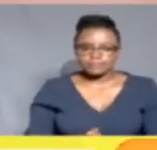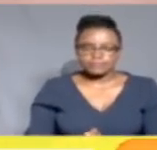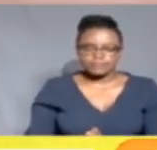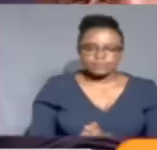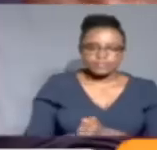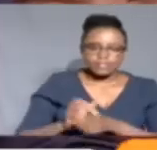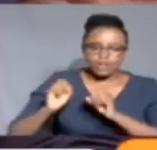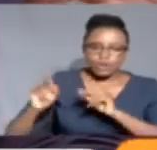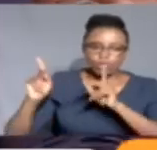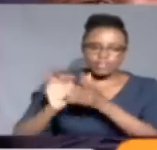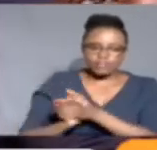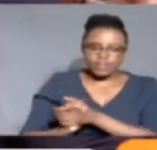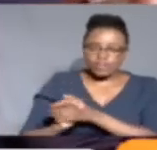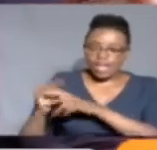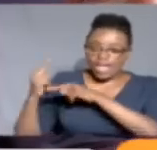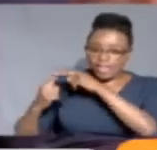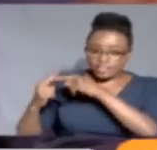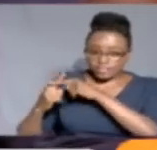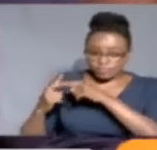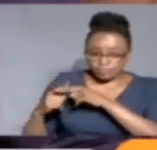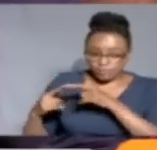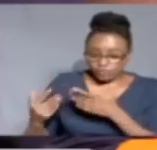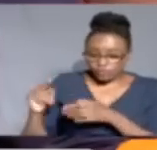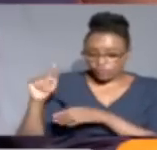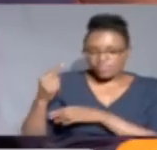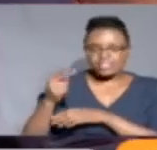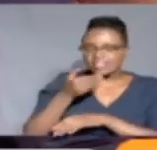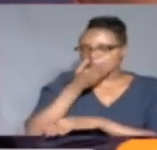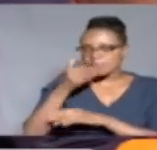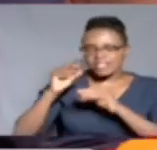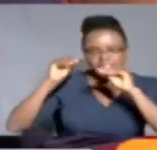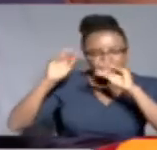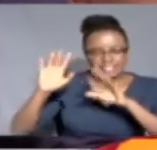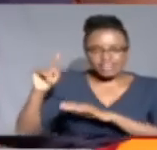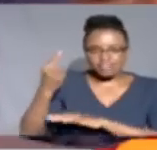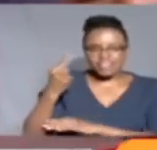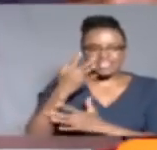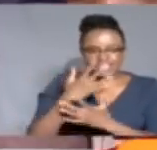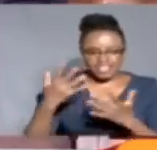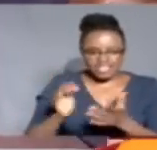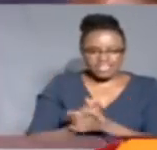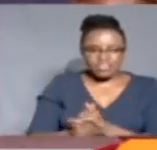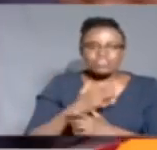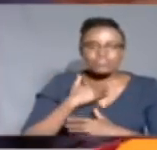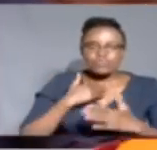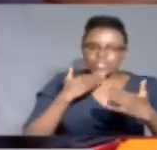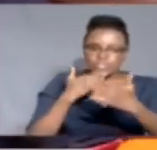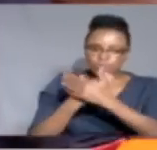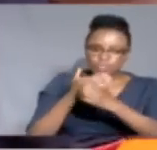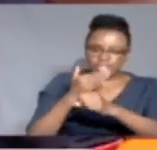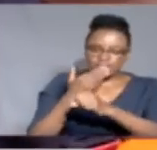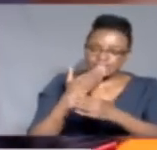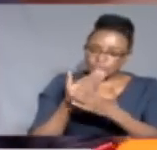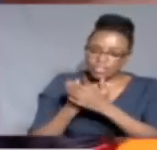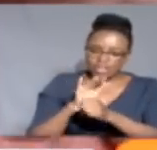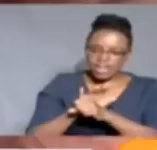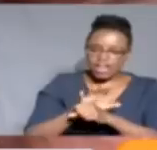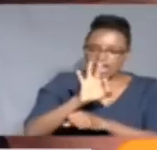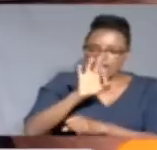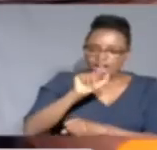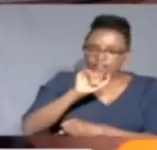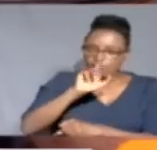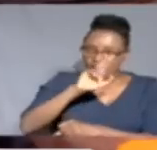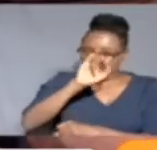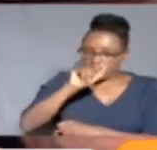Yeah. Okay, experience best teacher, first of all. I want to thank all the Faraja Foundation